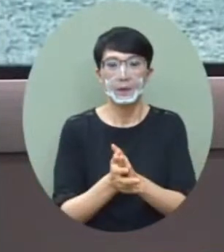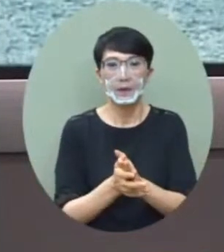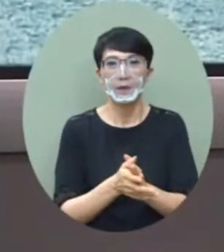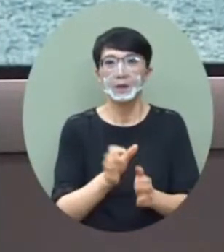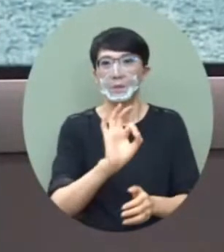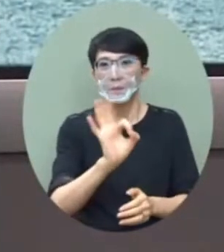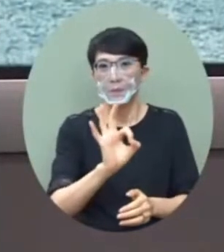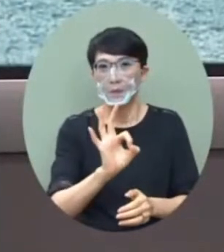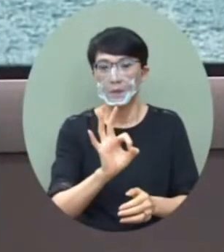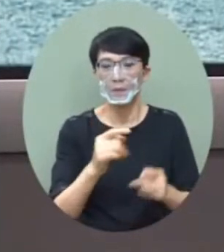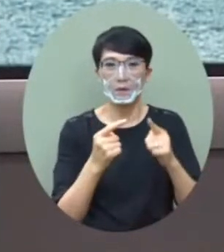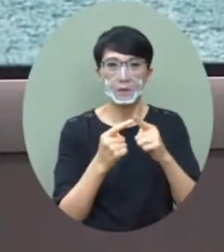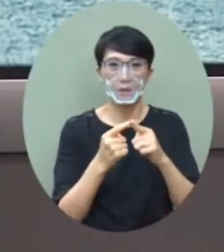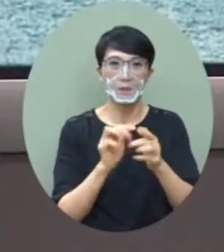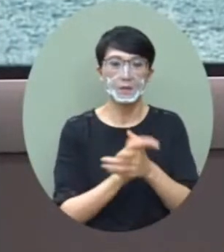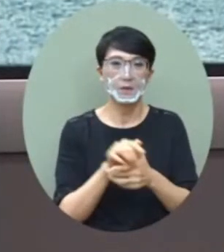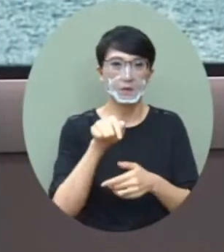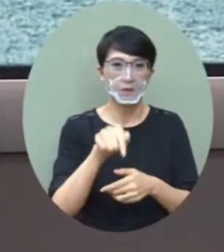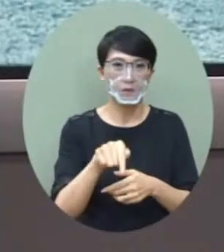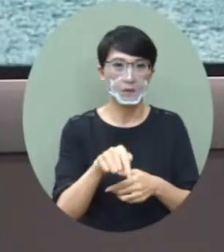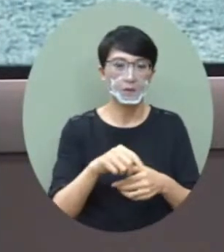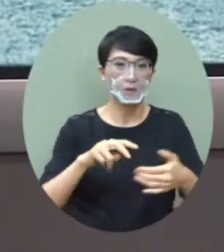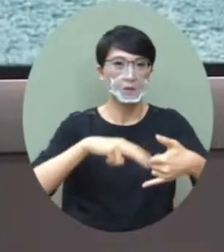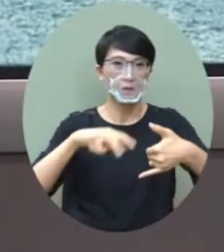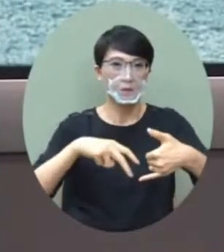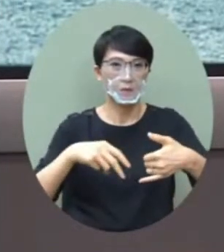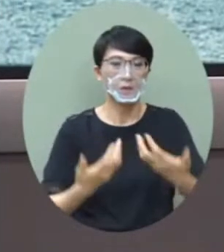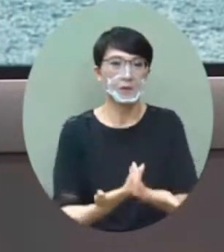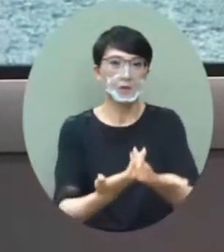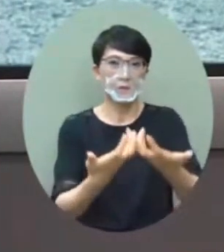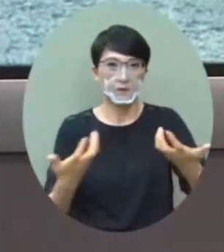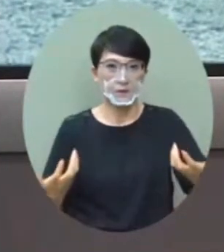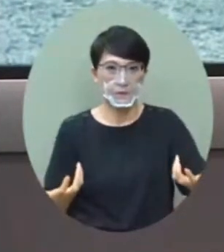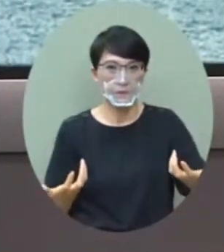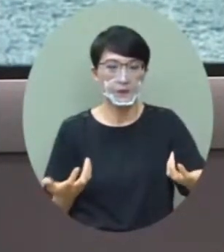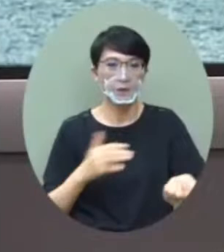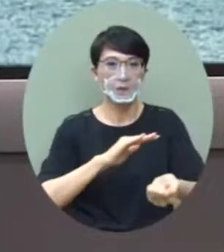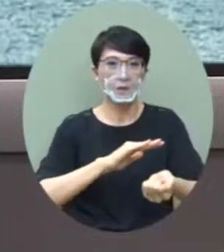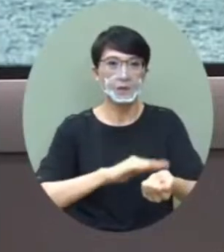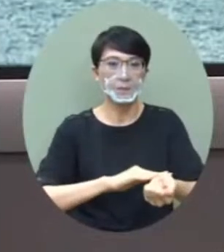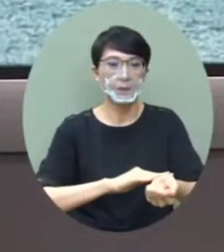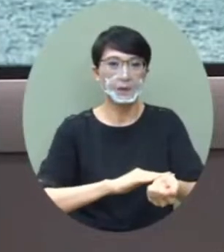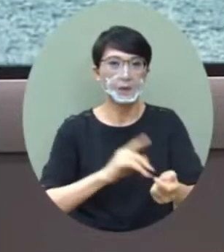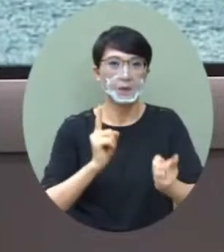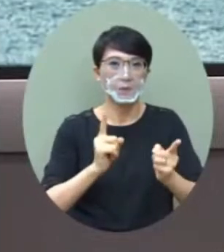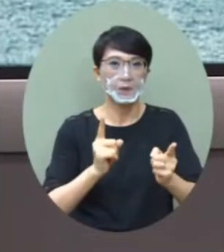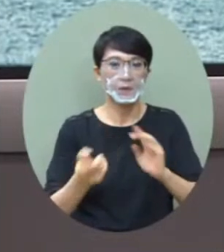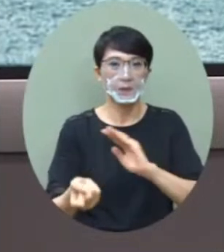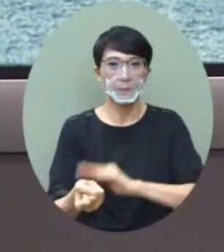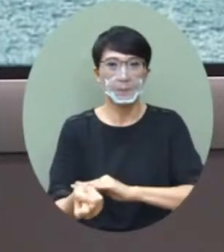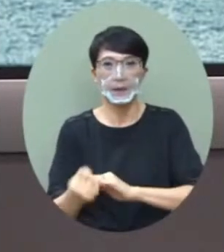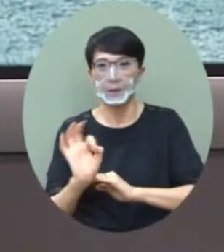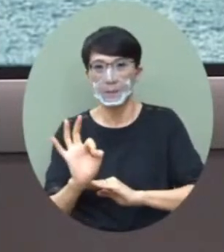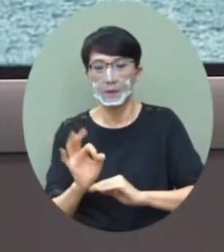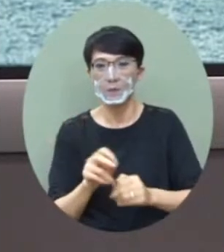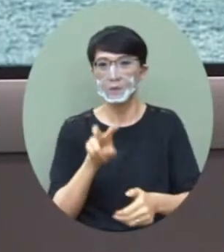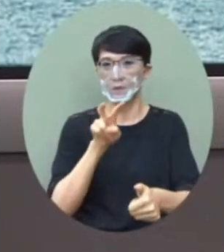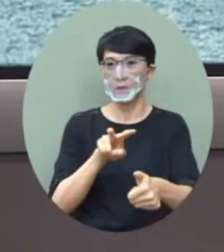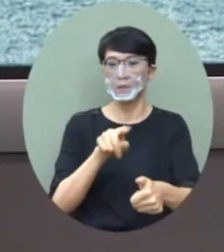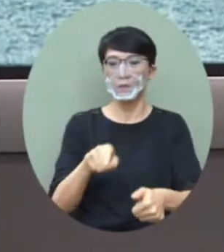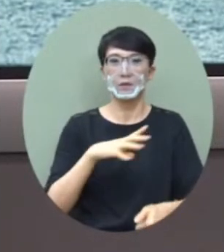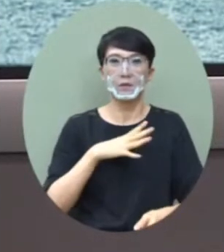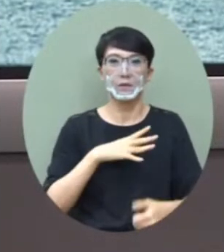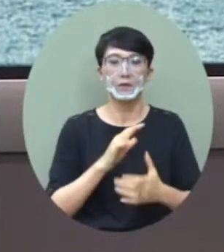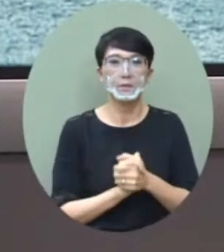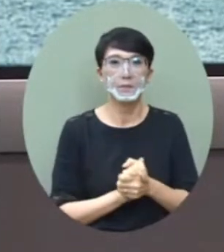to quarantine in the past. Those who are not affected, not infected, should be